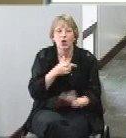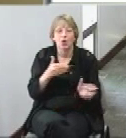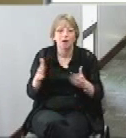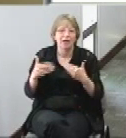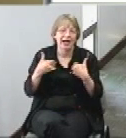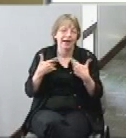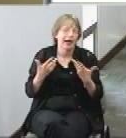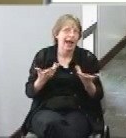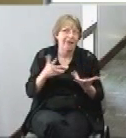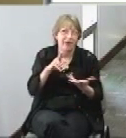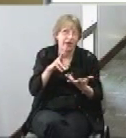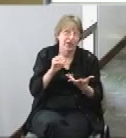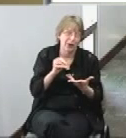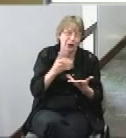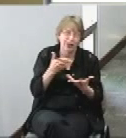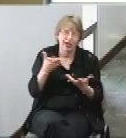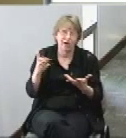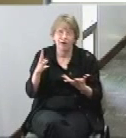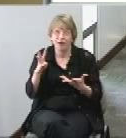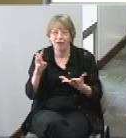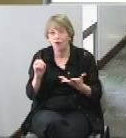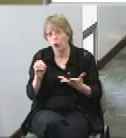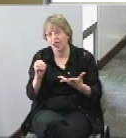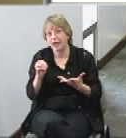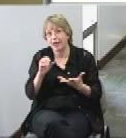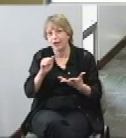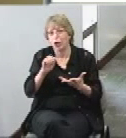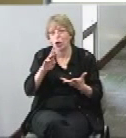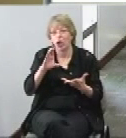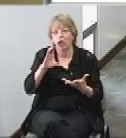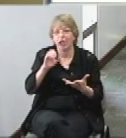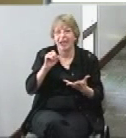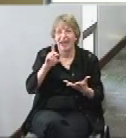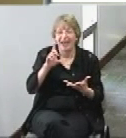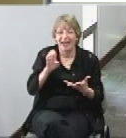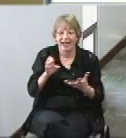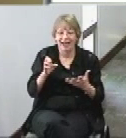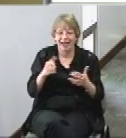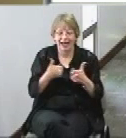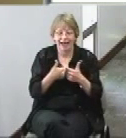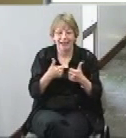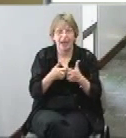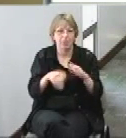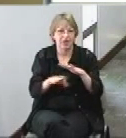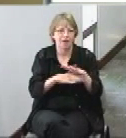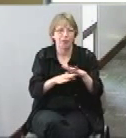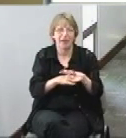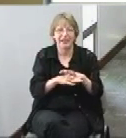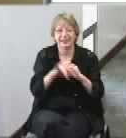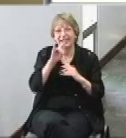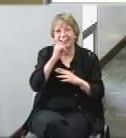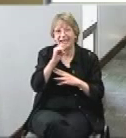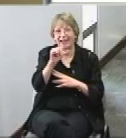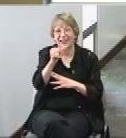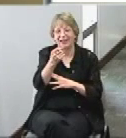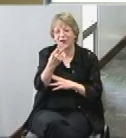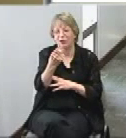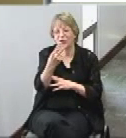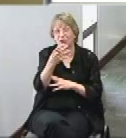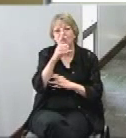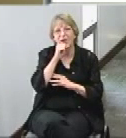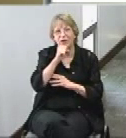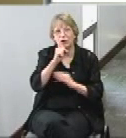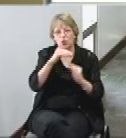of